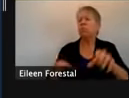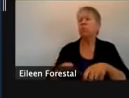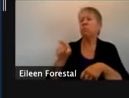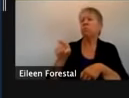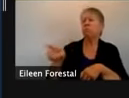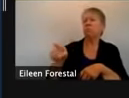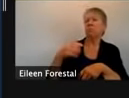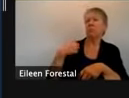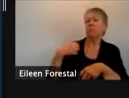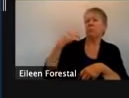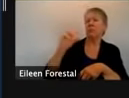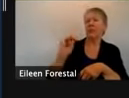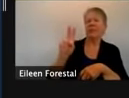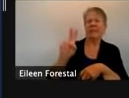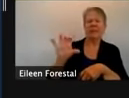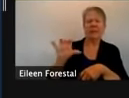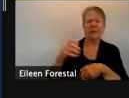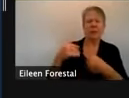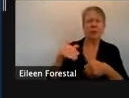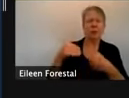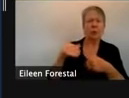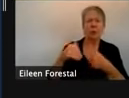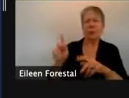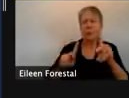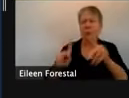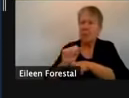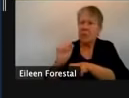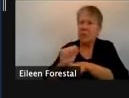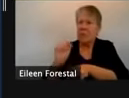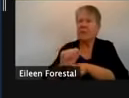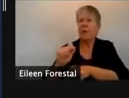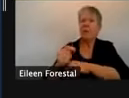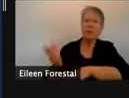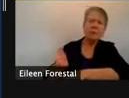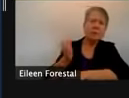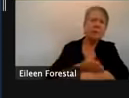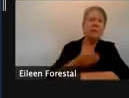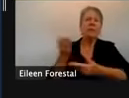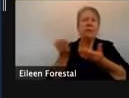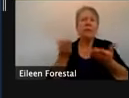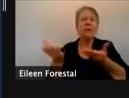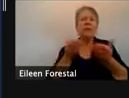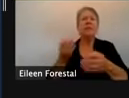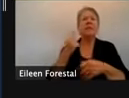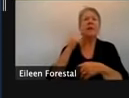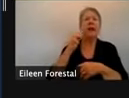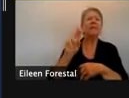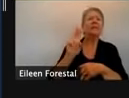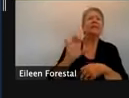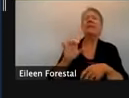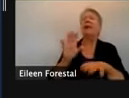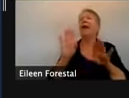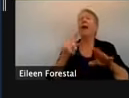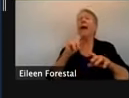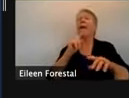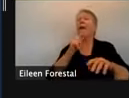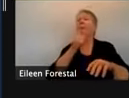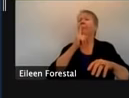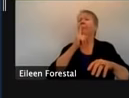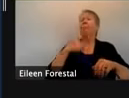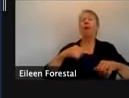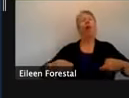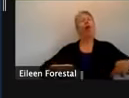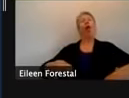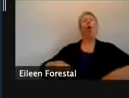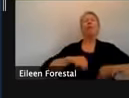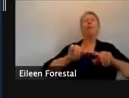not spiking any footballs here. Trust me, we all get it. Sue and team are working morning, noon, and night to